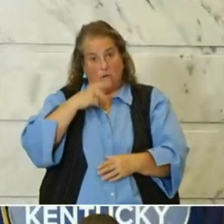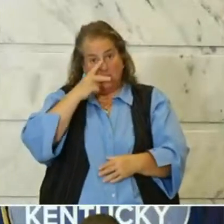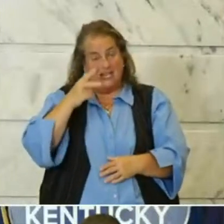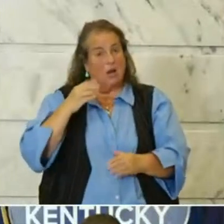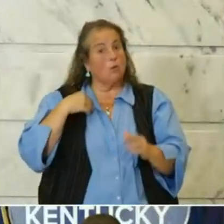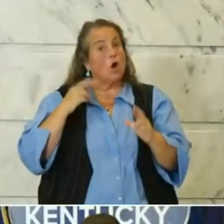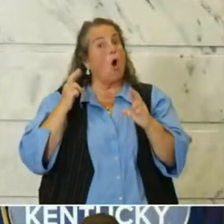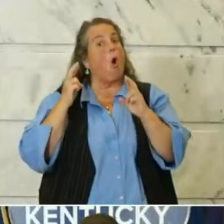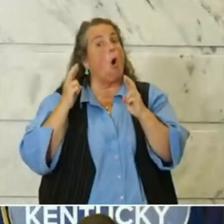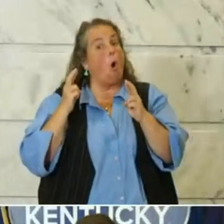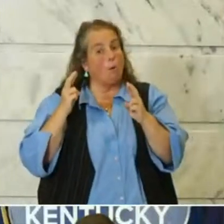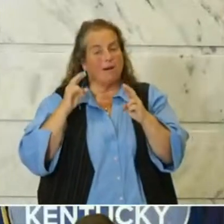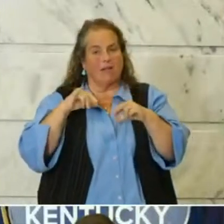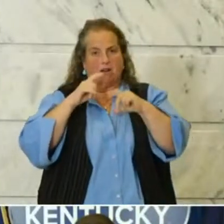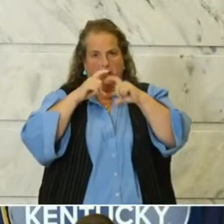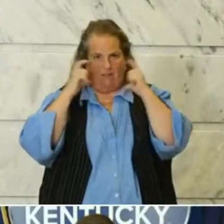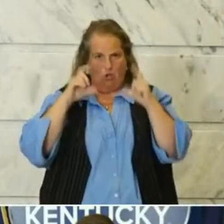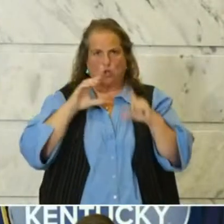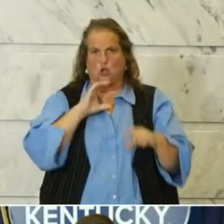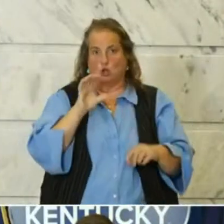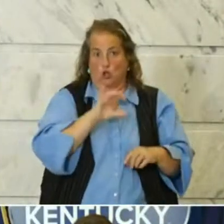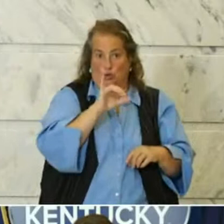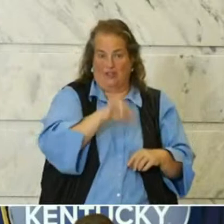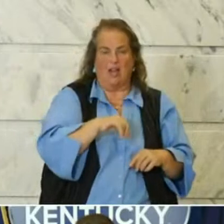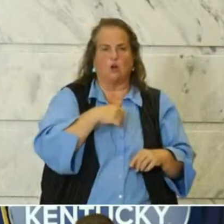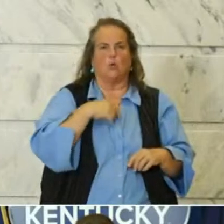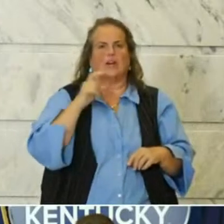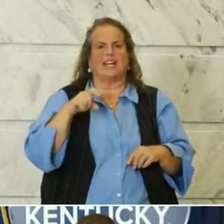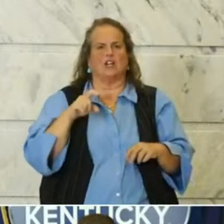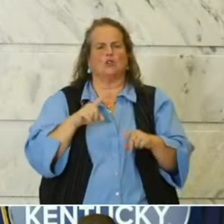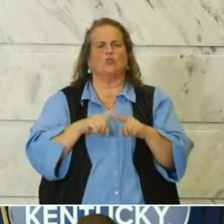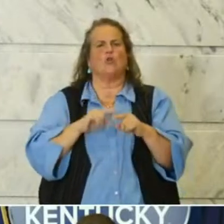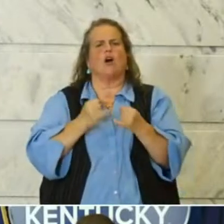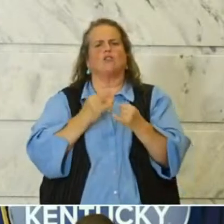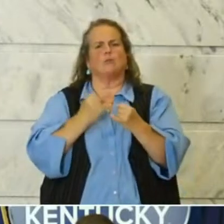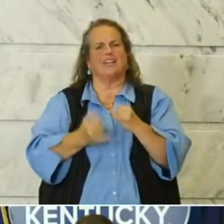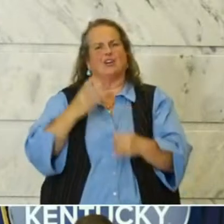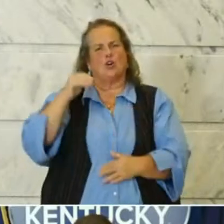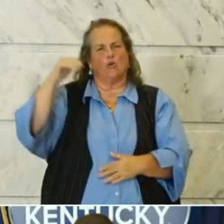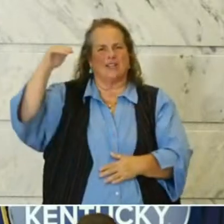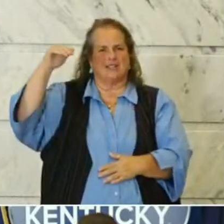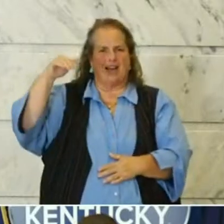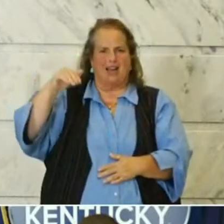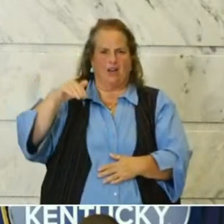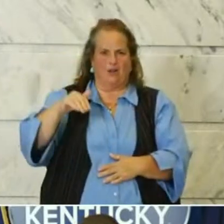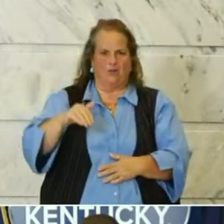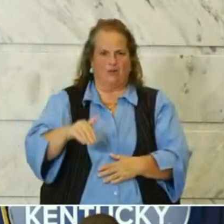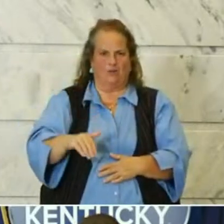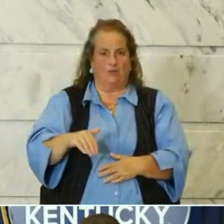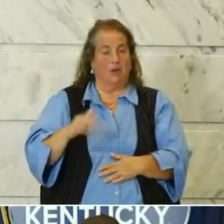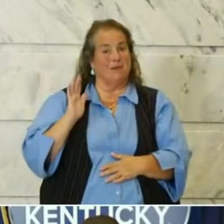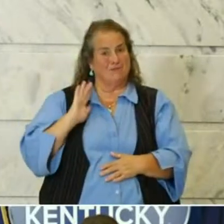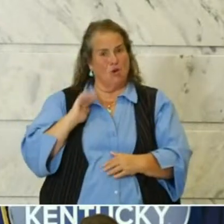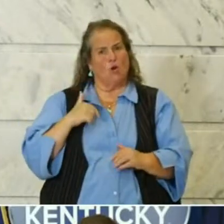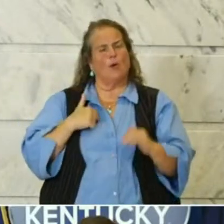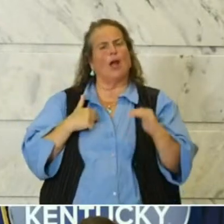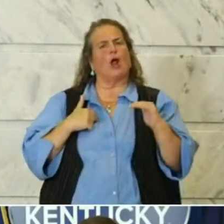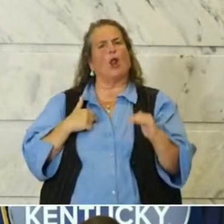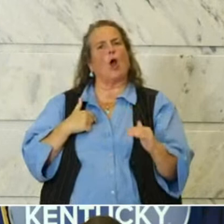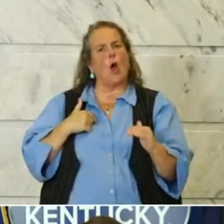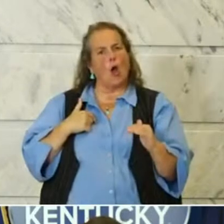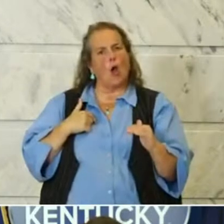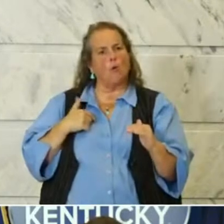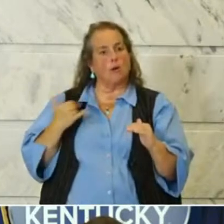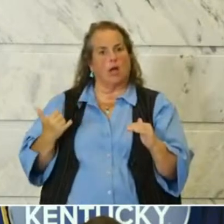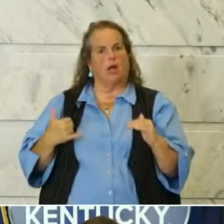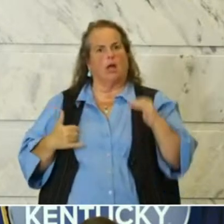hope that the facial coverings are doing that. We need it to ultimately go back down. We don't need to be